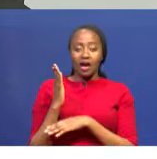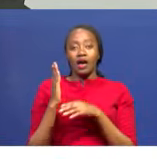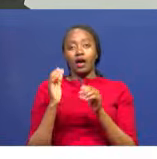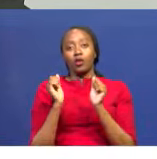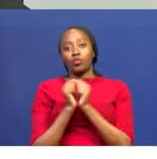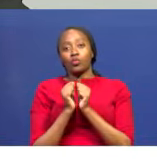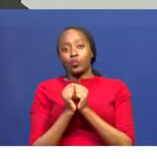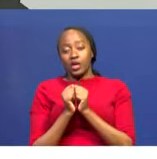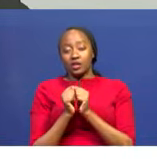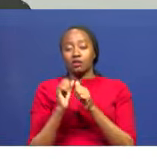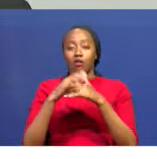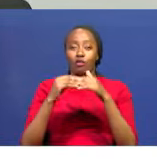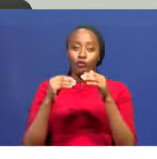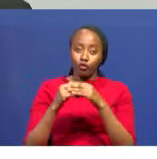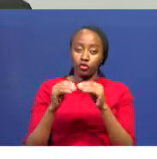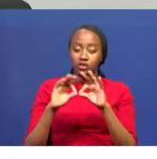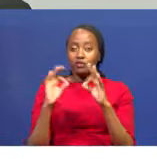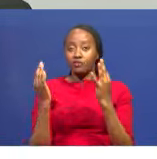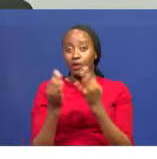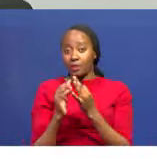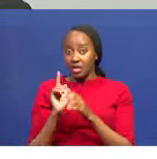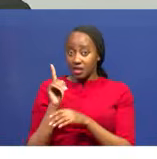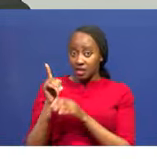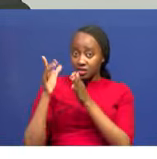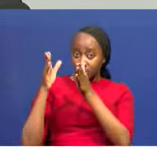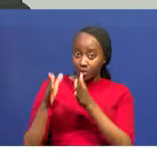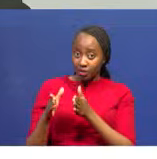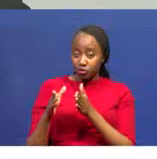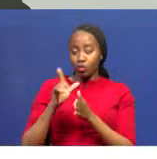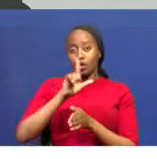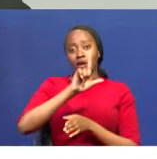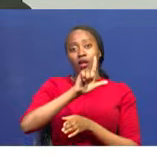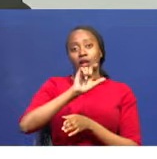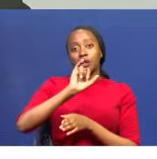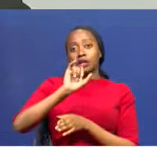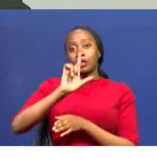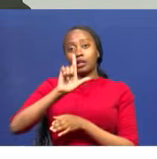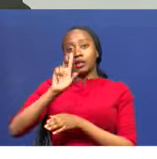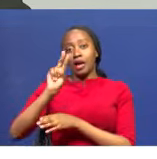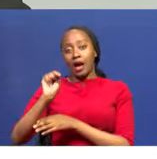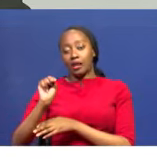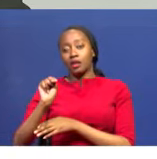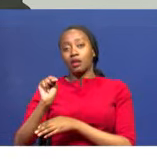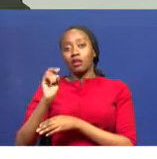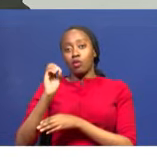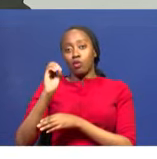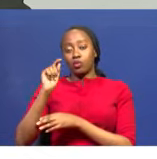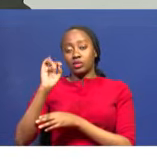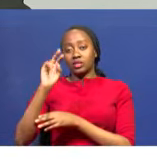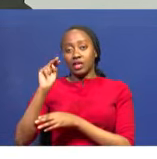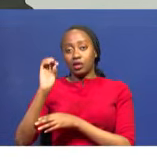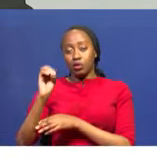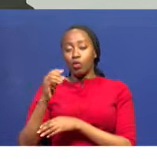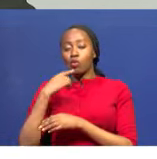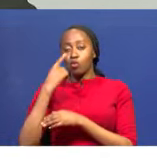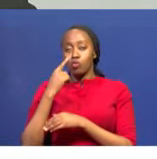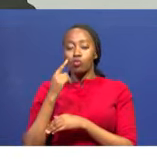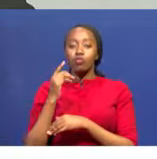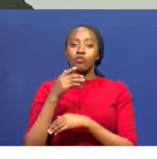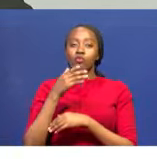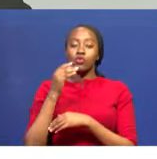And the person who you are listening to is Lillian Otieno, the daughter of the late Dalmas, who's